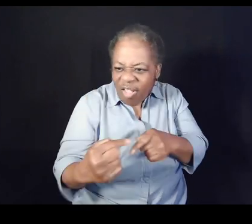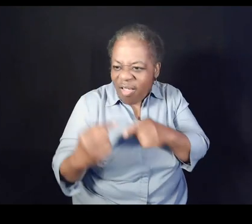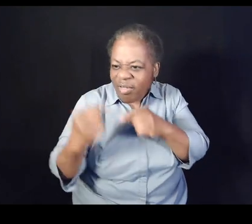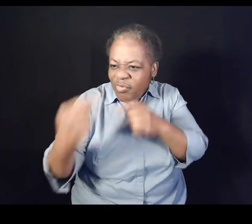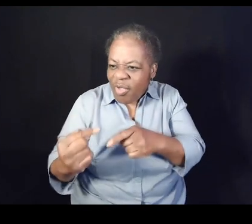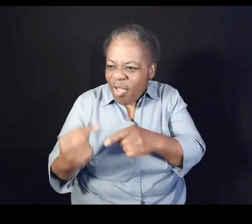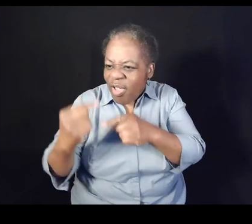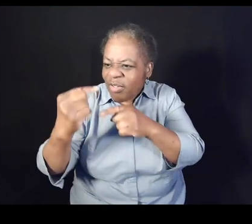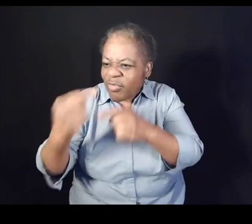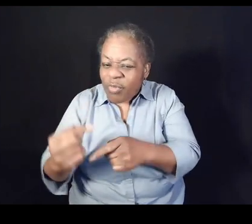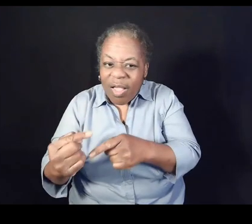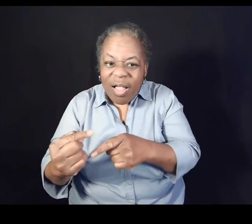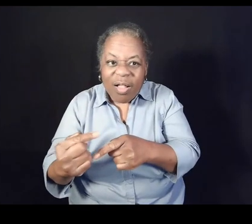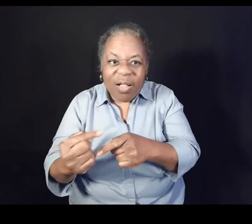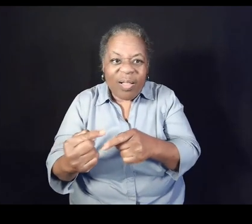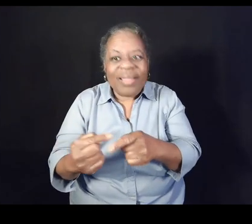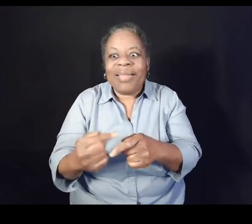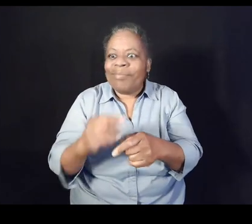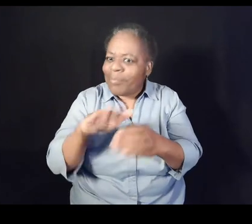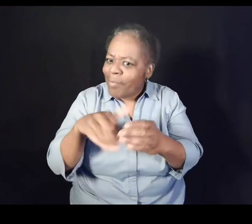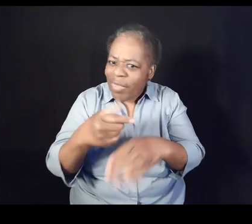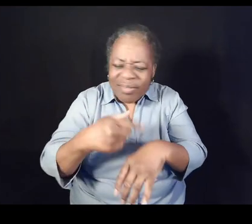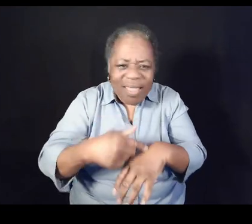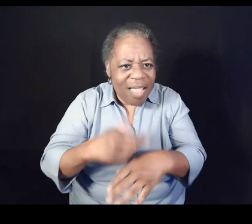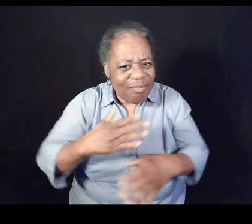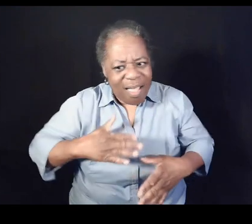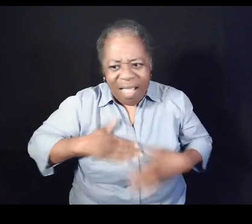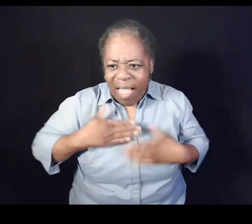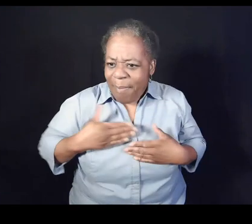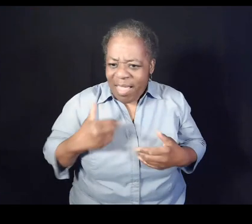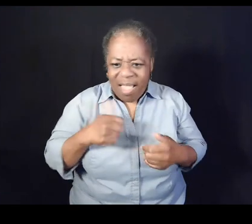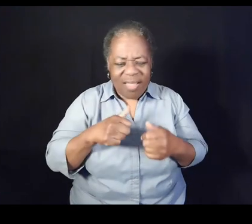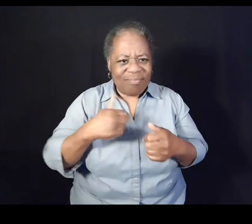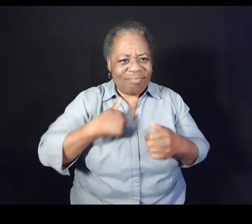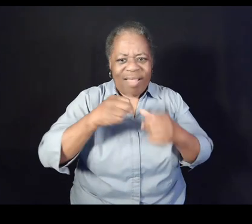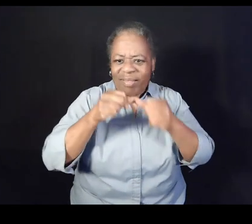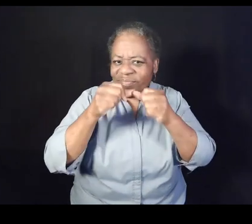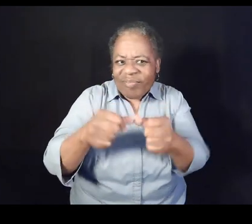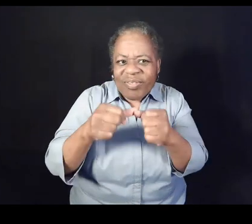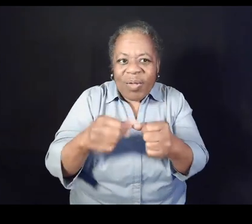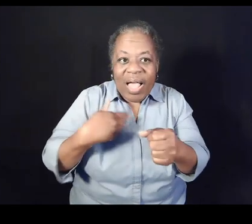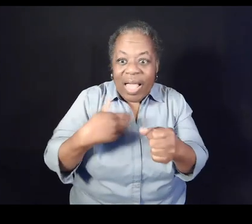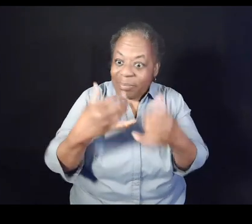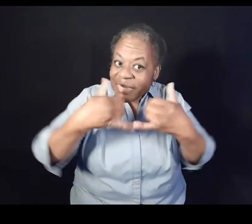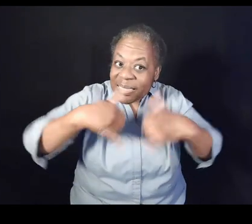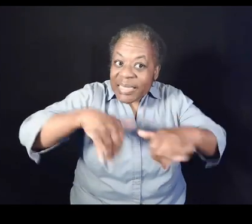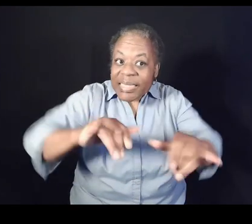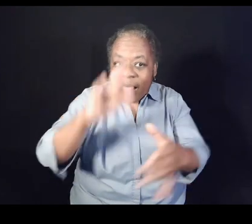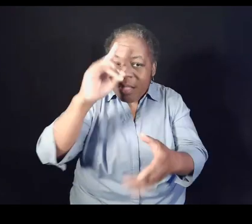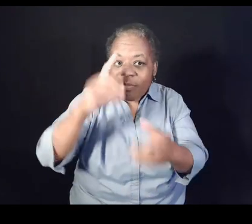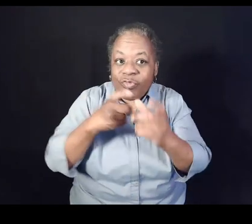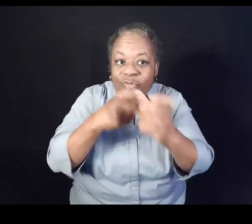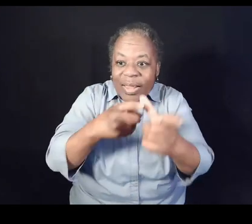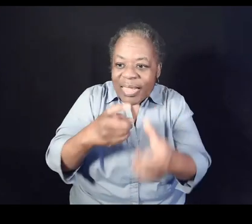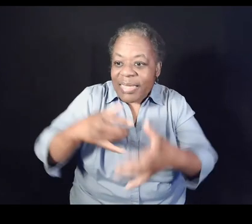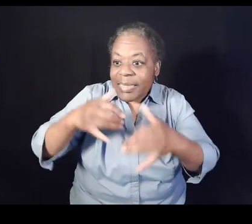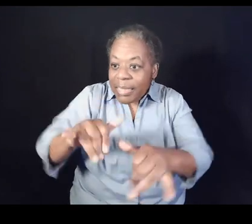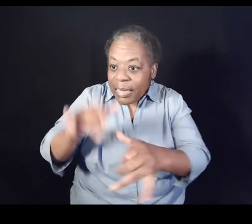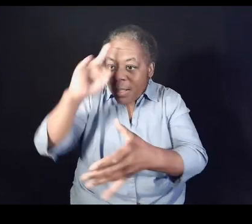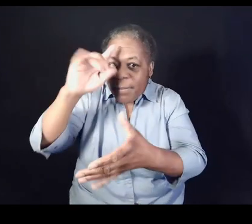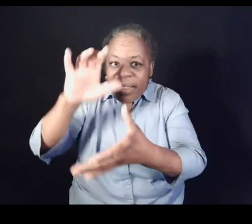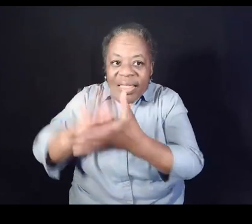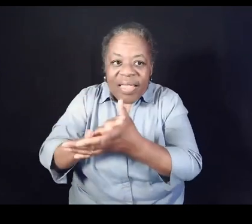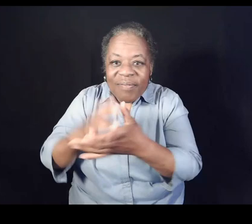time, I'm glad I did. So I'm still at it, still running, still believing,